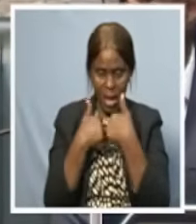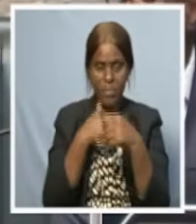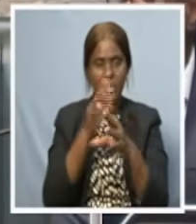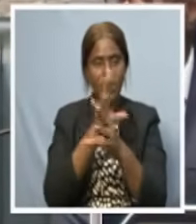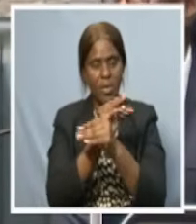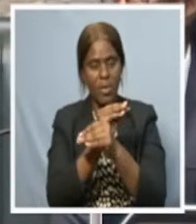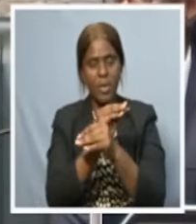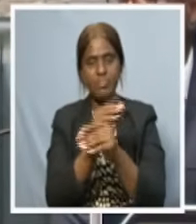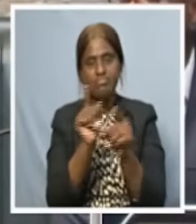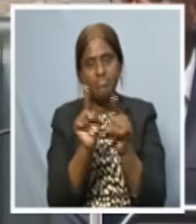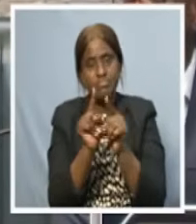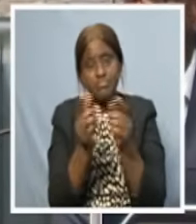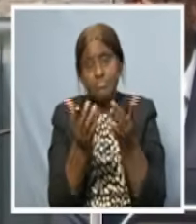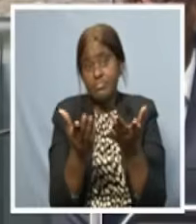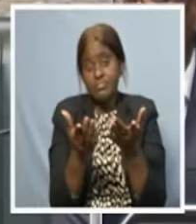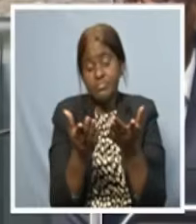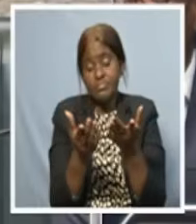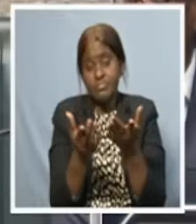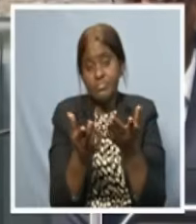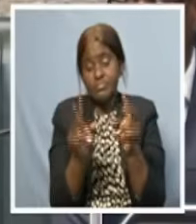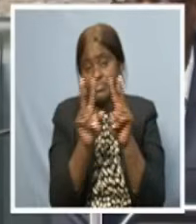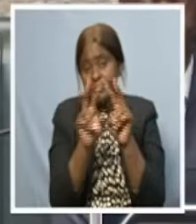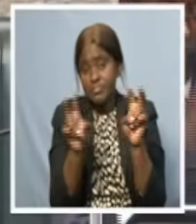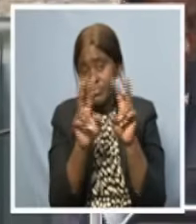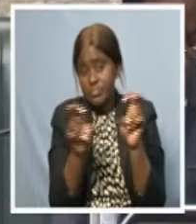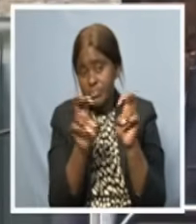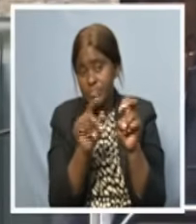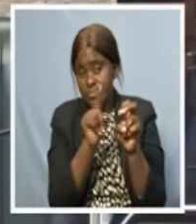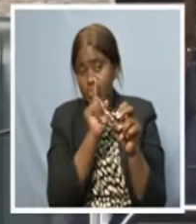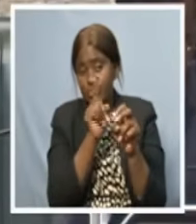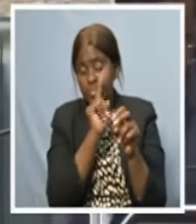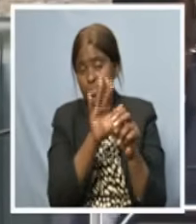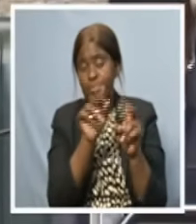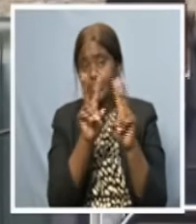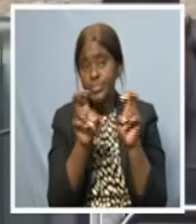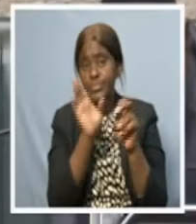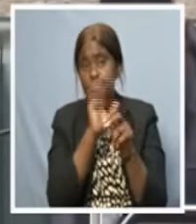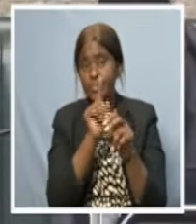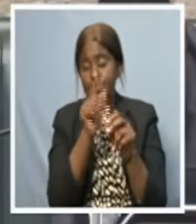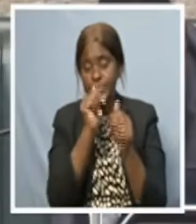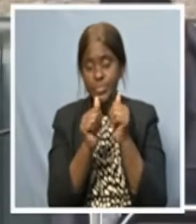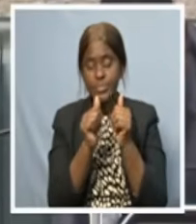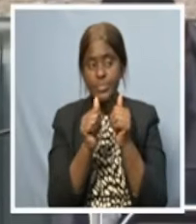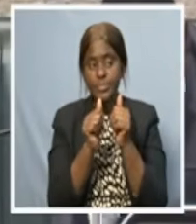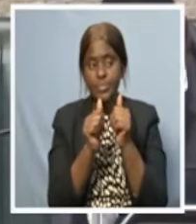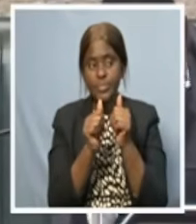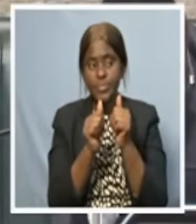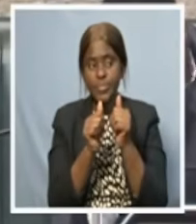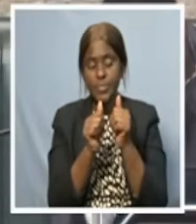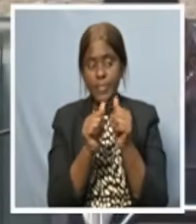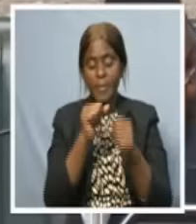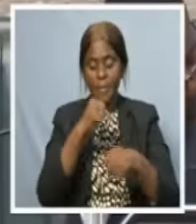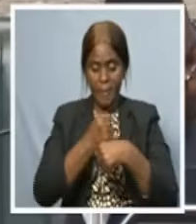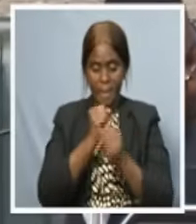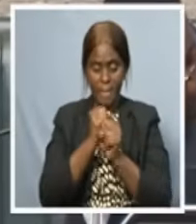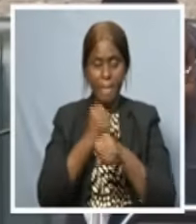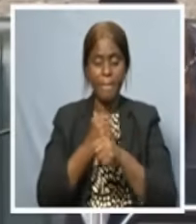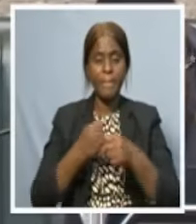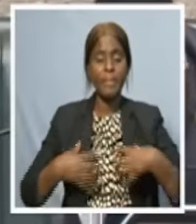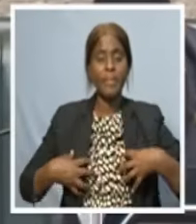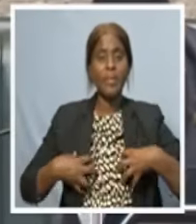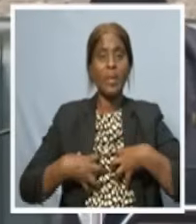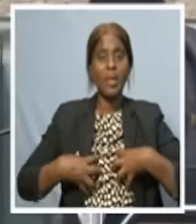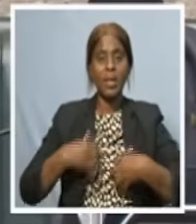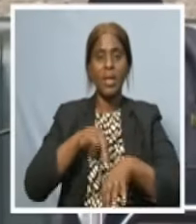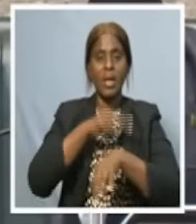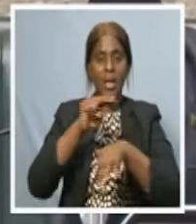on virtual or something like that. But have you verified on that, honorable member, because that you are creating animal